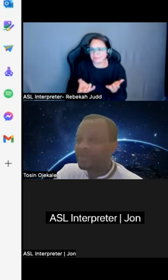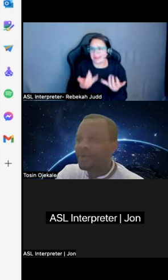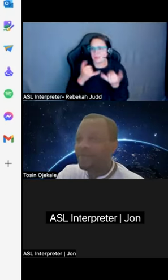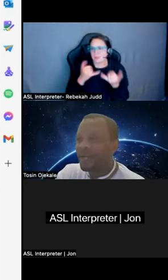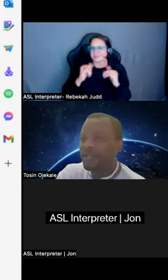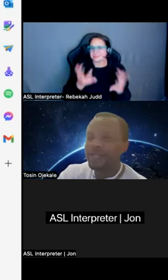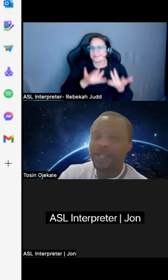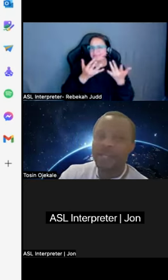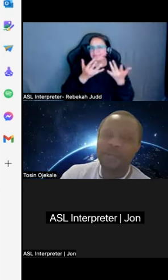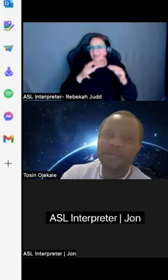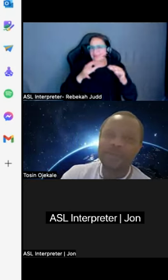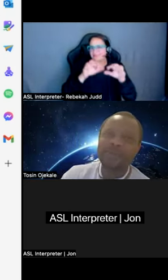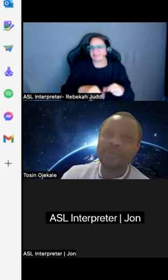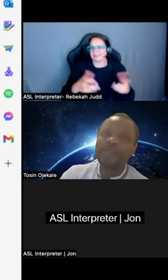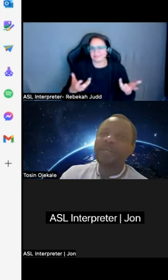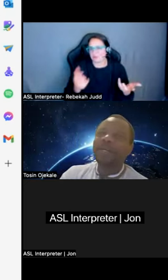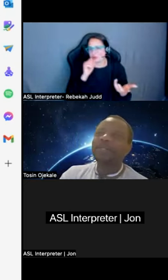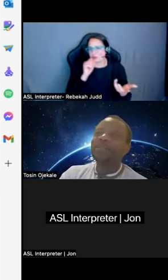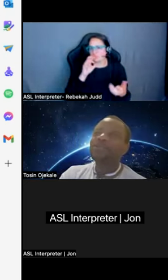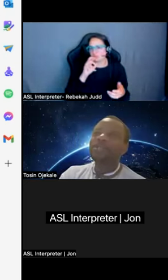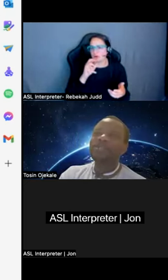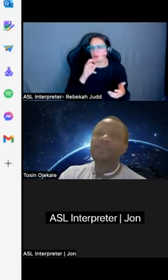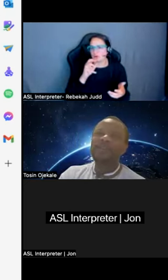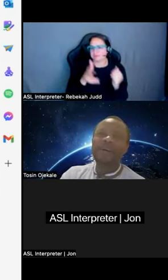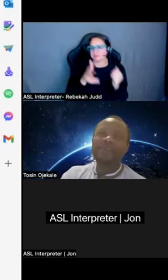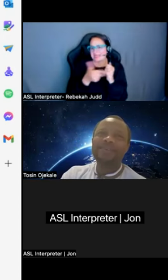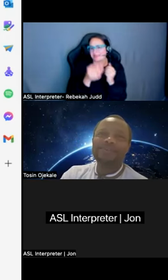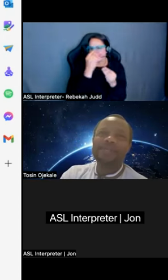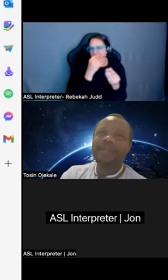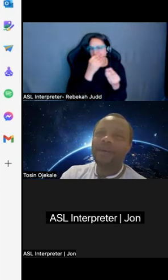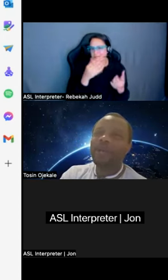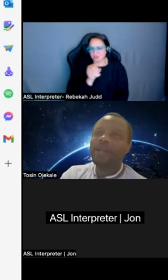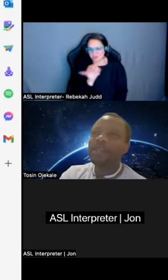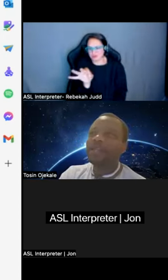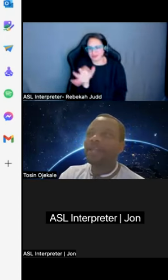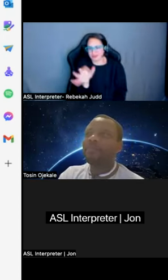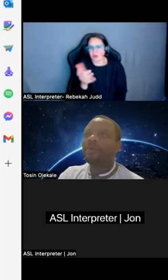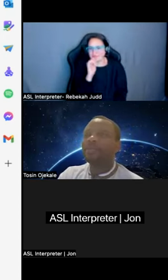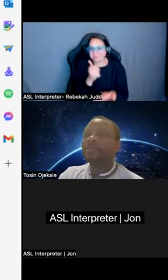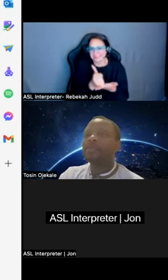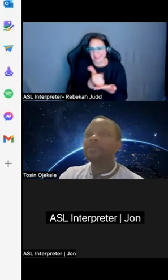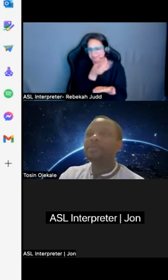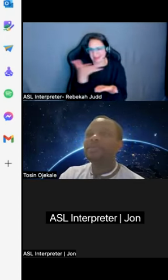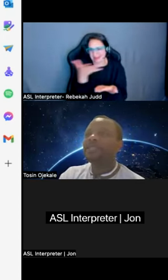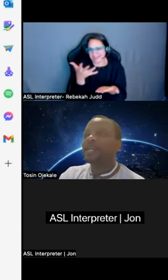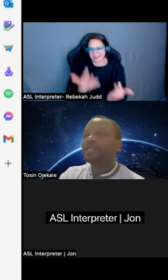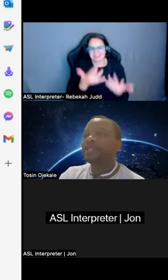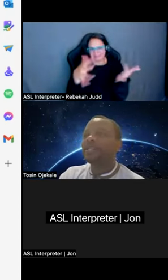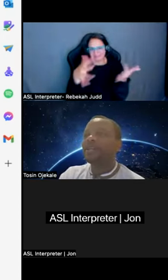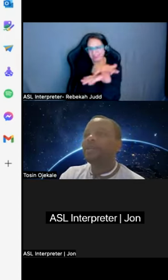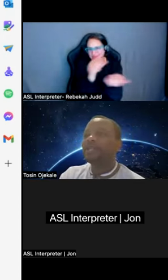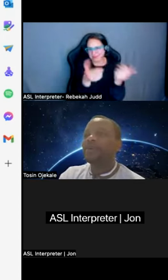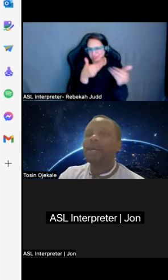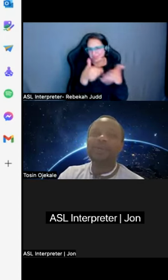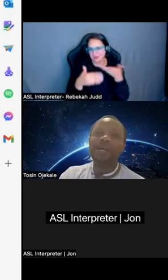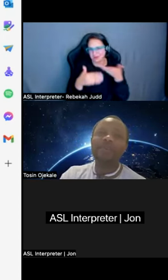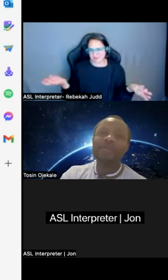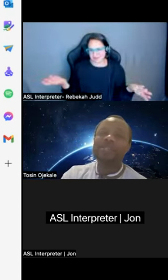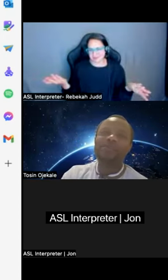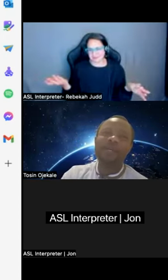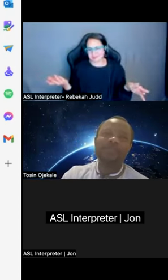won't recover anything anyway. So switching off a fire doesn't really help anything at that point. So the only thing you can do at